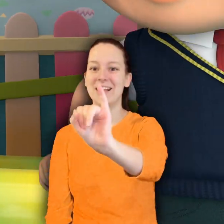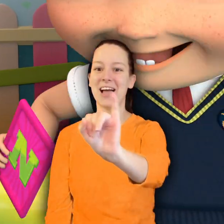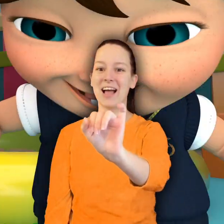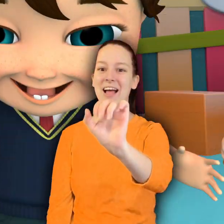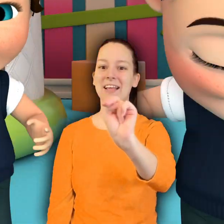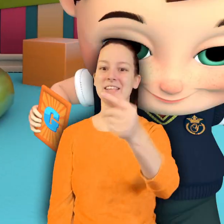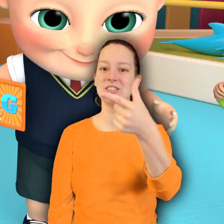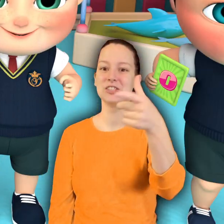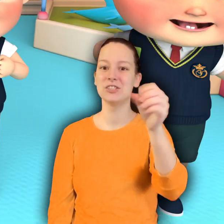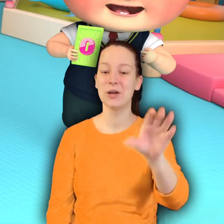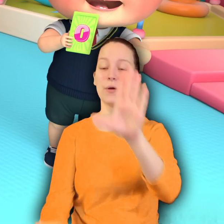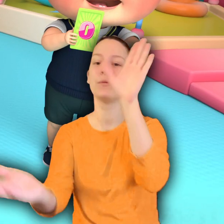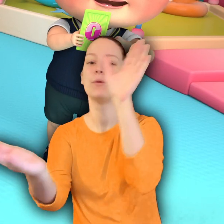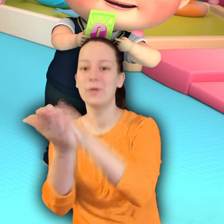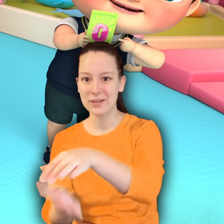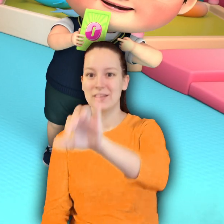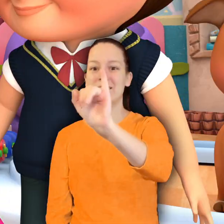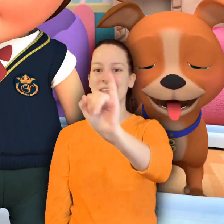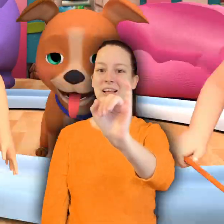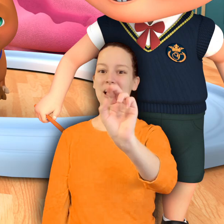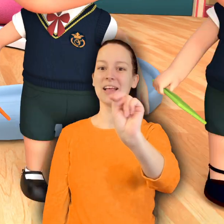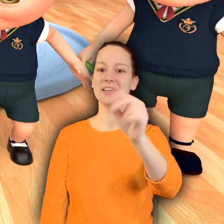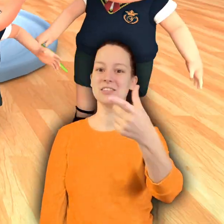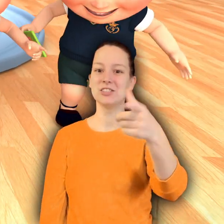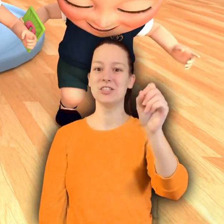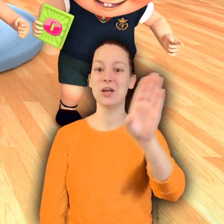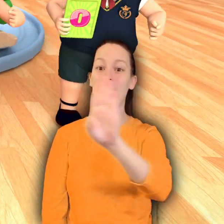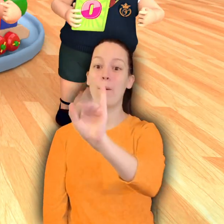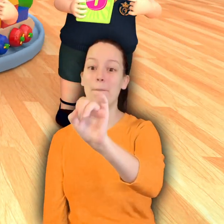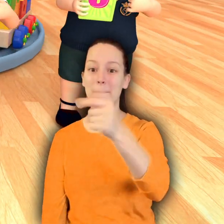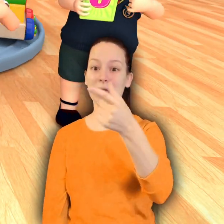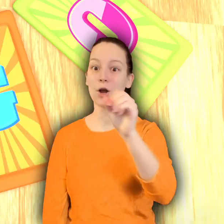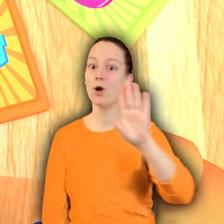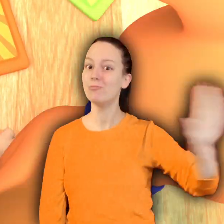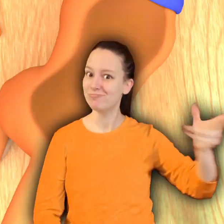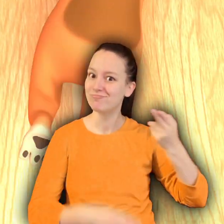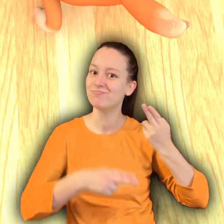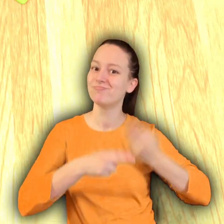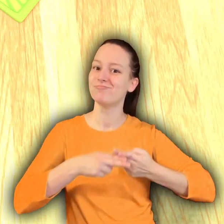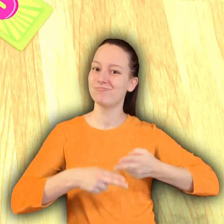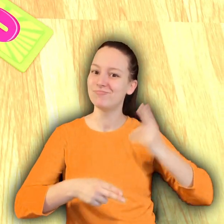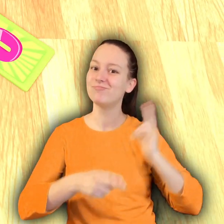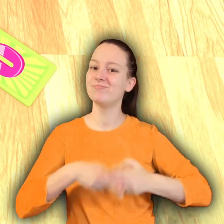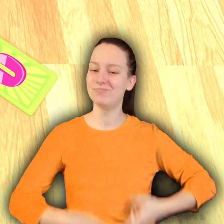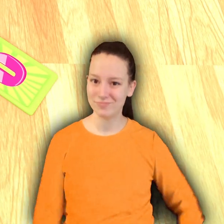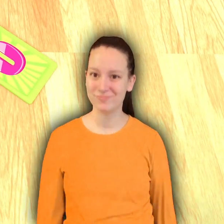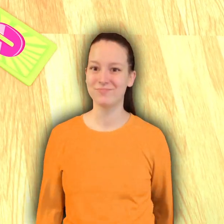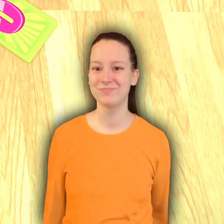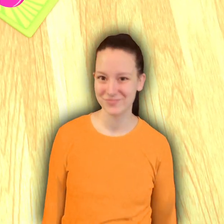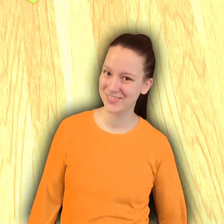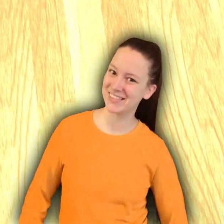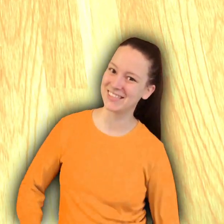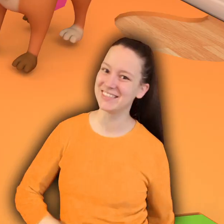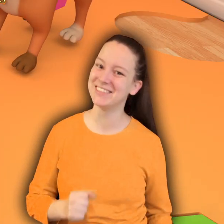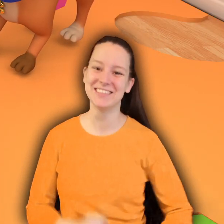I-N-G-O, I-N-G-O And Bingo was his name-o